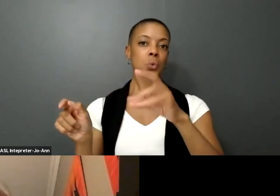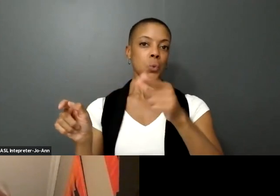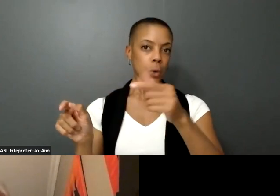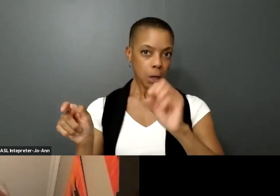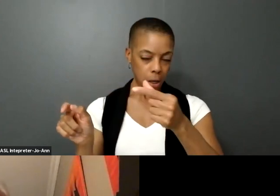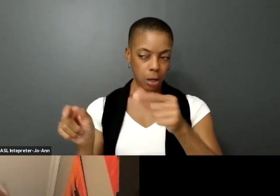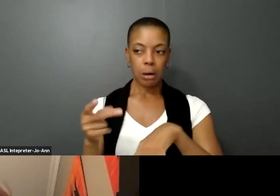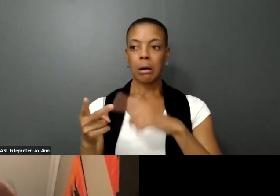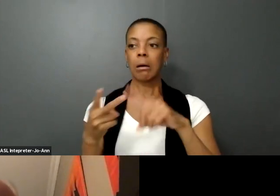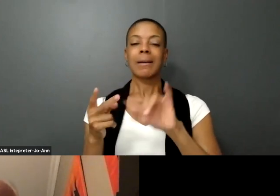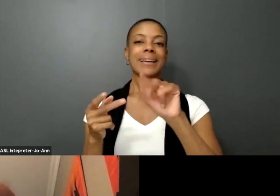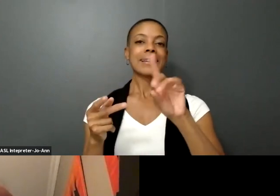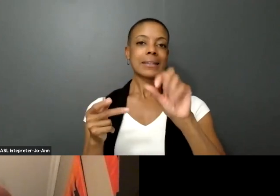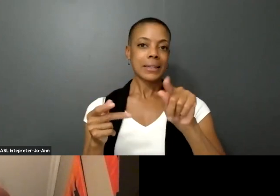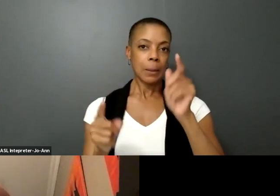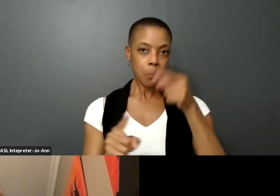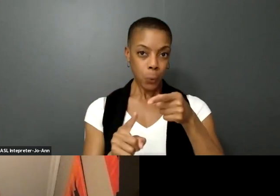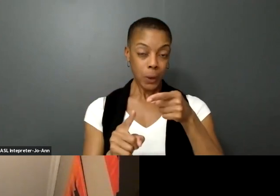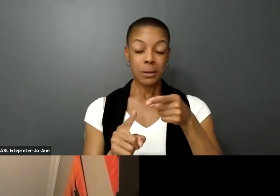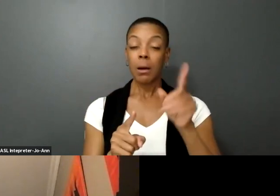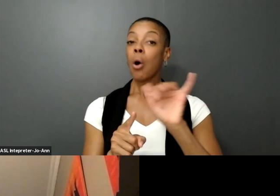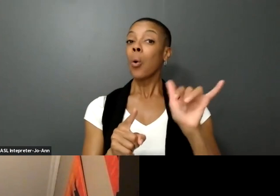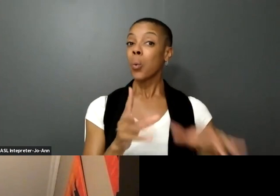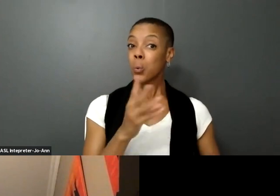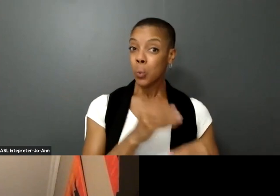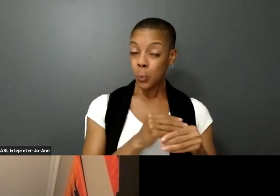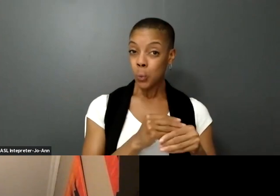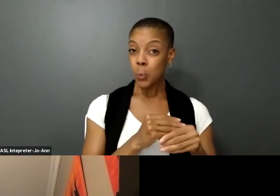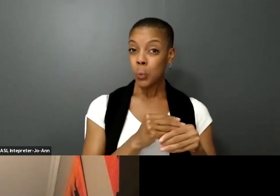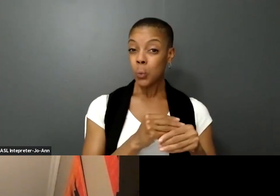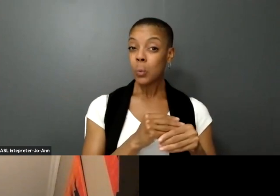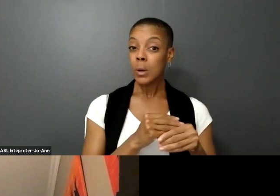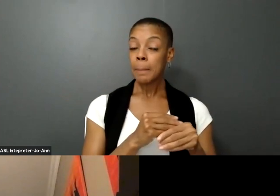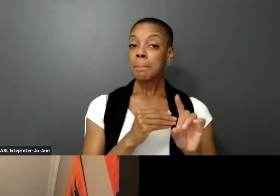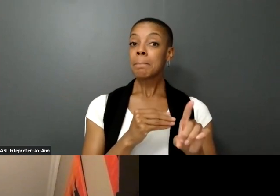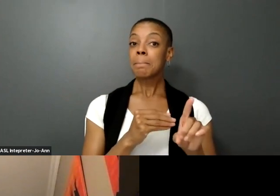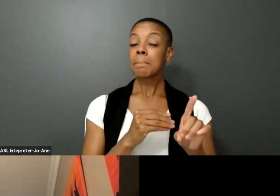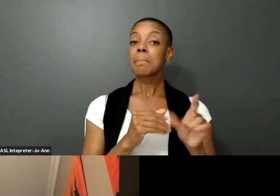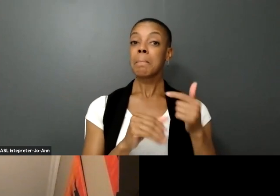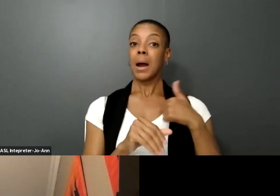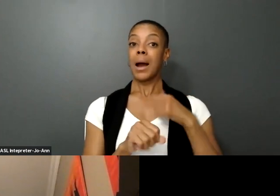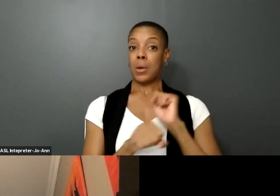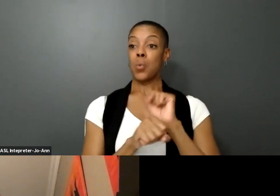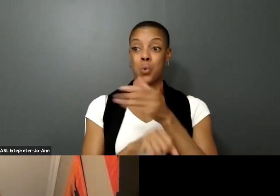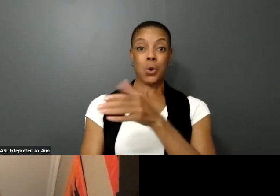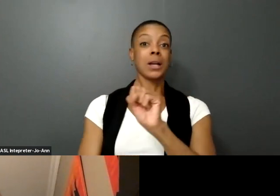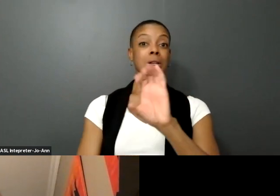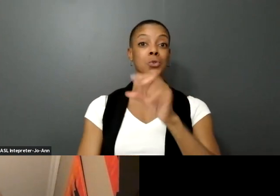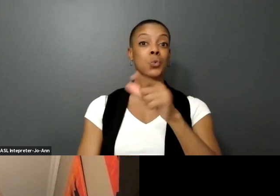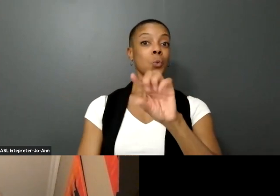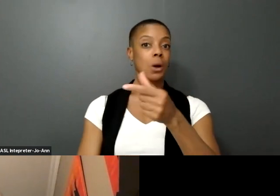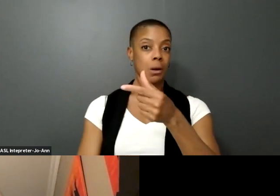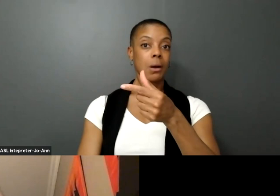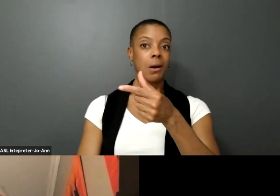Point. I should also say I was also an employee of Scugog Island First